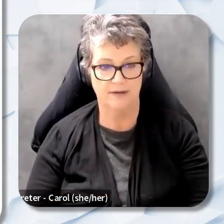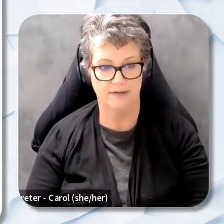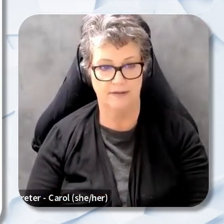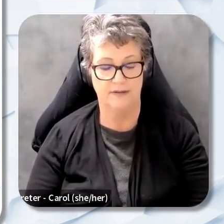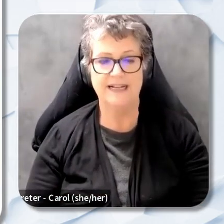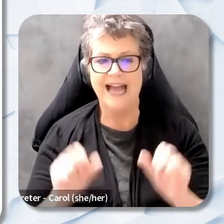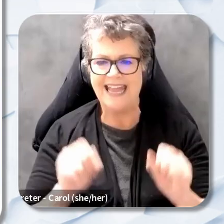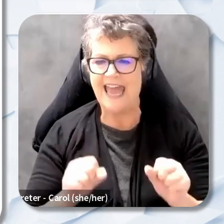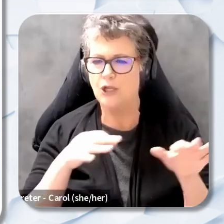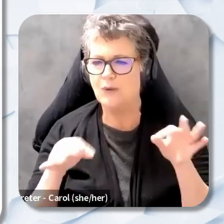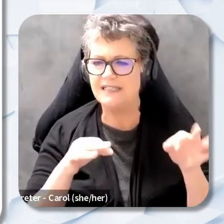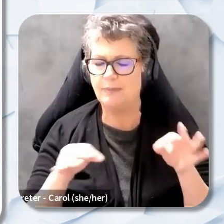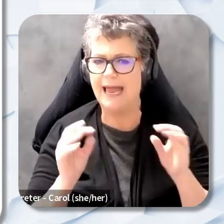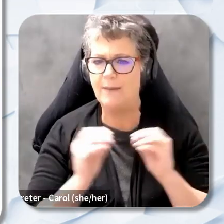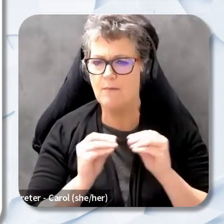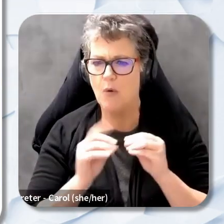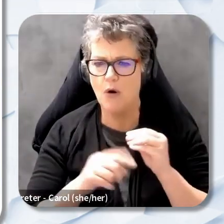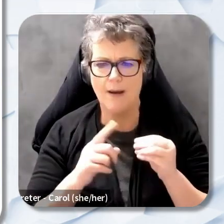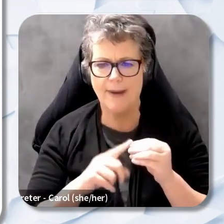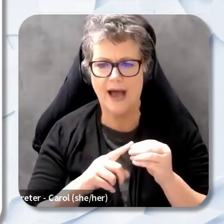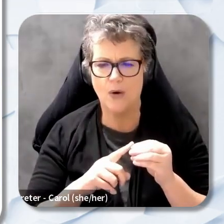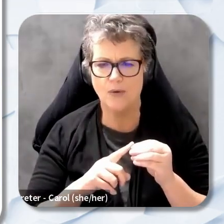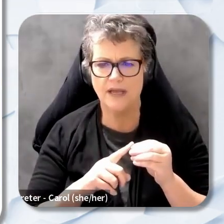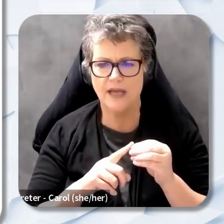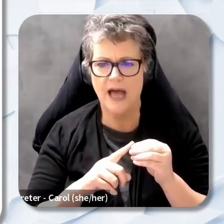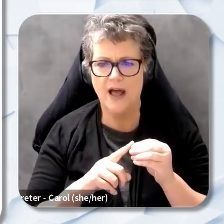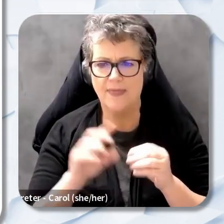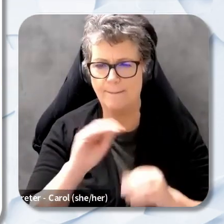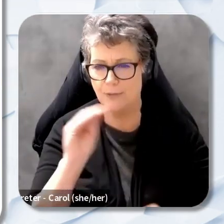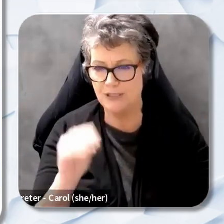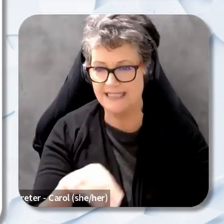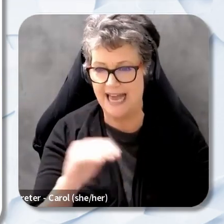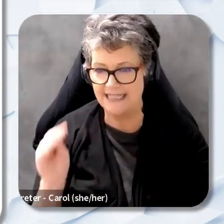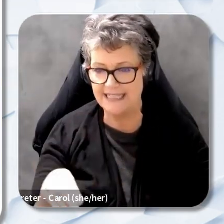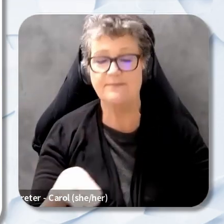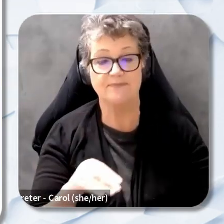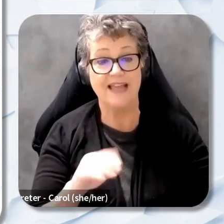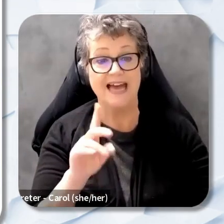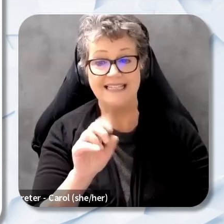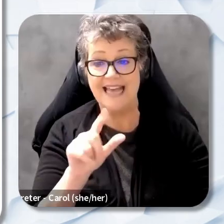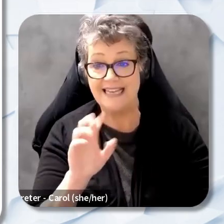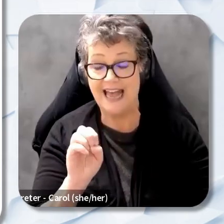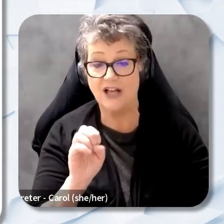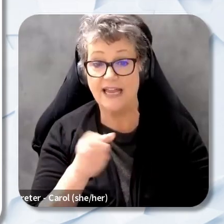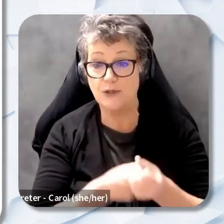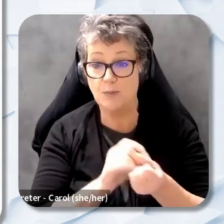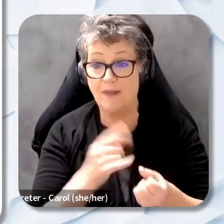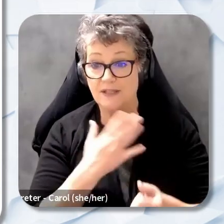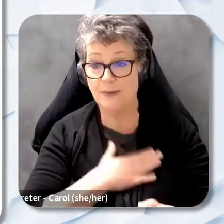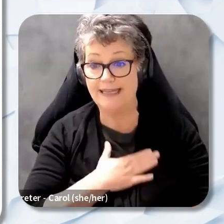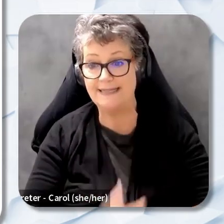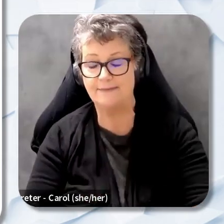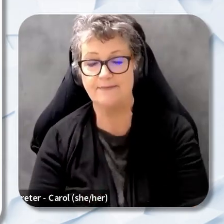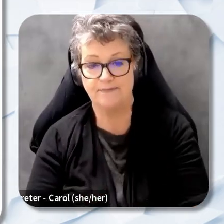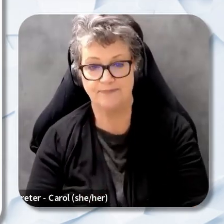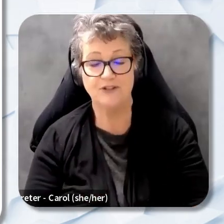Can you explain more about the percents? Yes, Danielle, can you help support with this one, please?